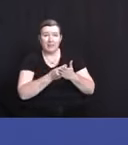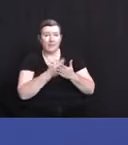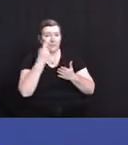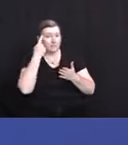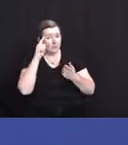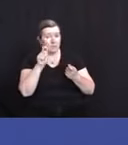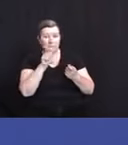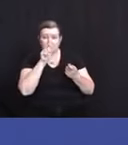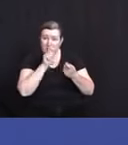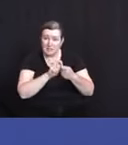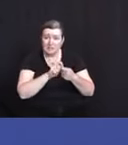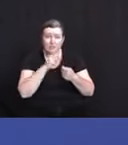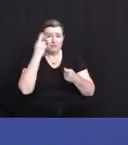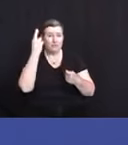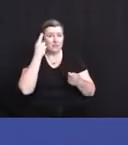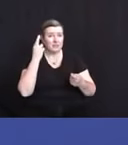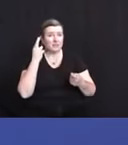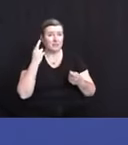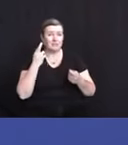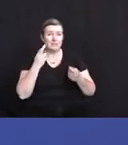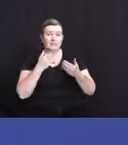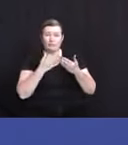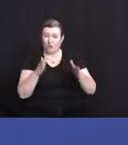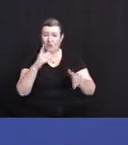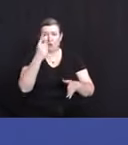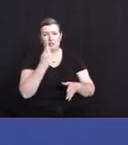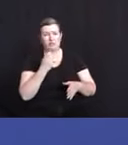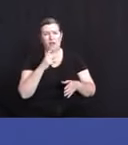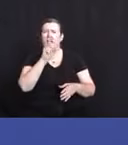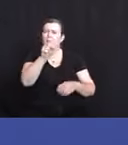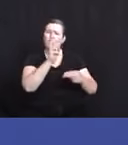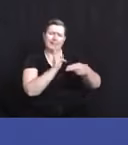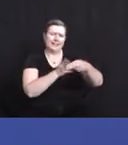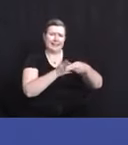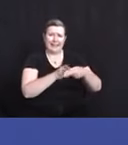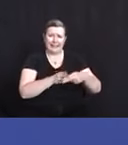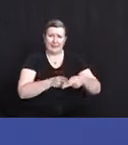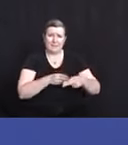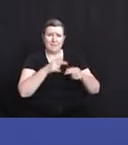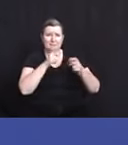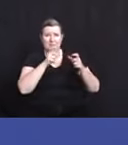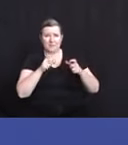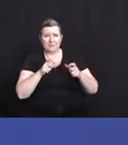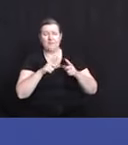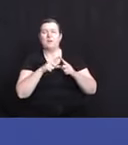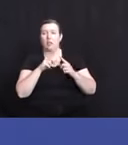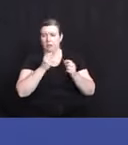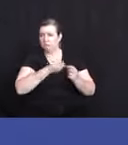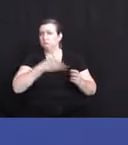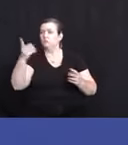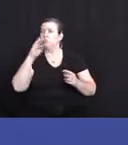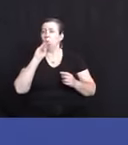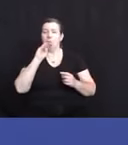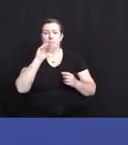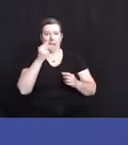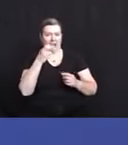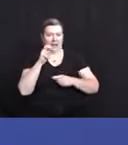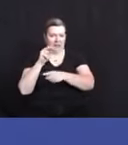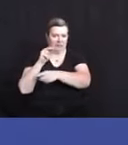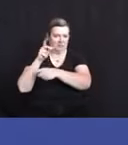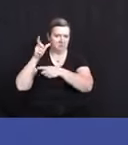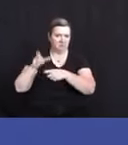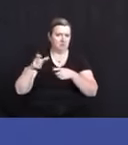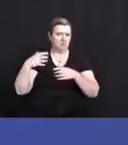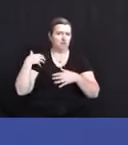could get us names and contact details, Mahan can follow up with you, and we will literally go to those people directly, if that's okay. Thank